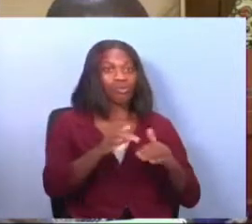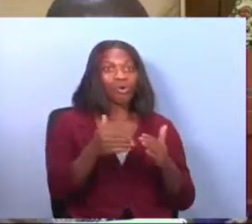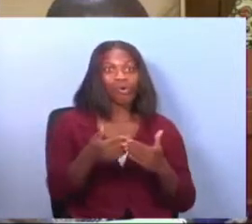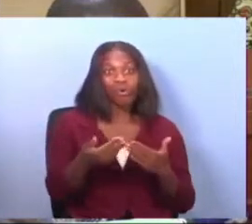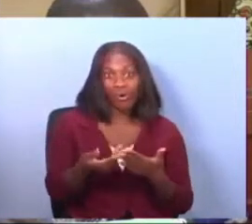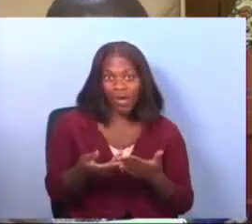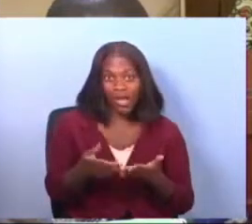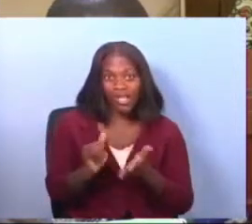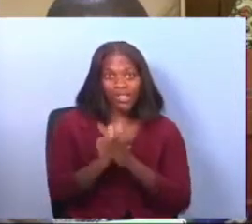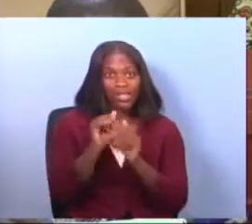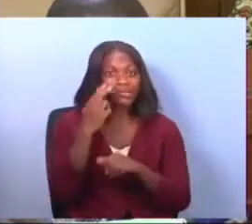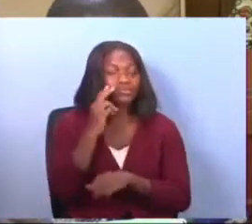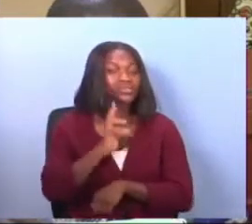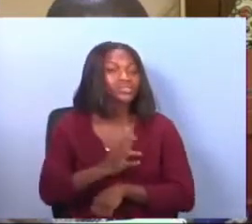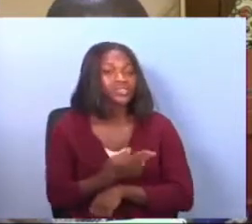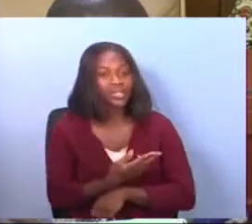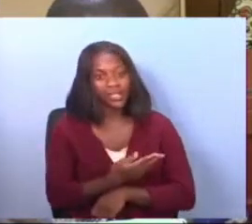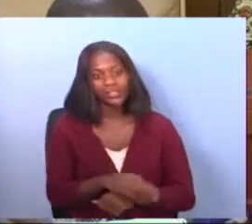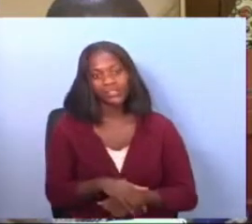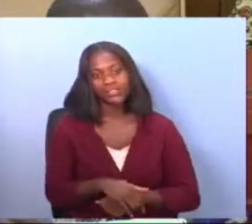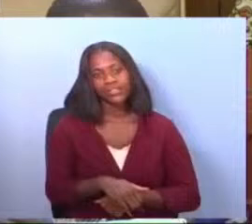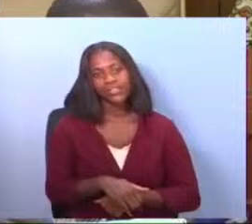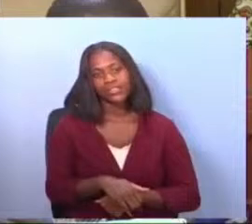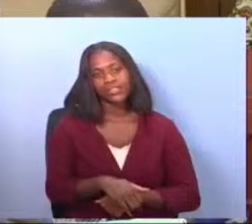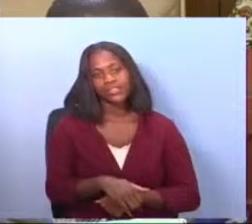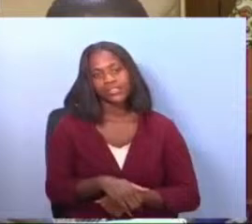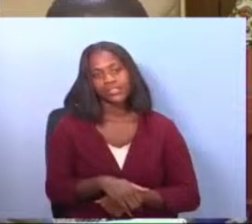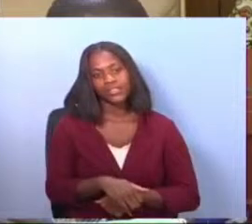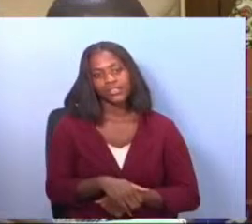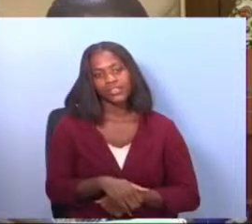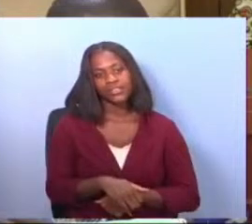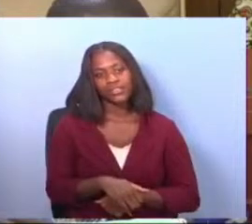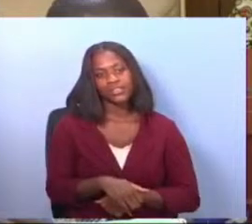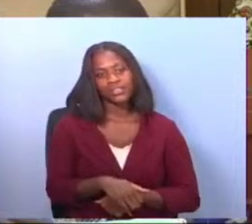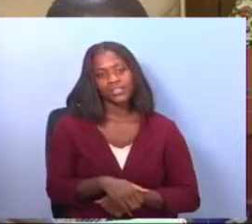us to catch his eye. So